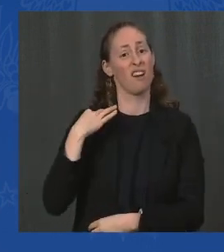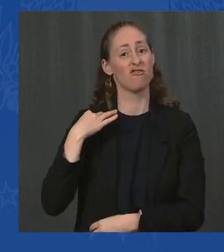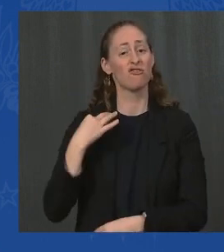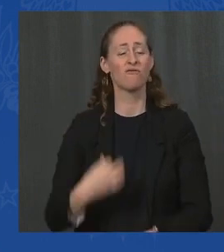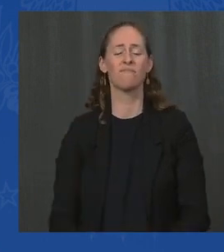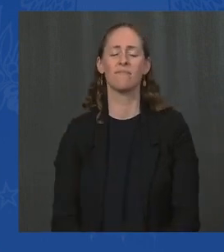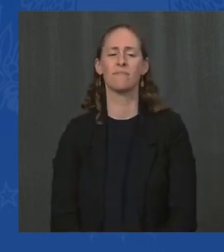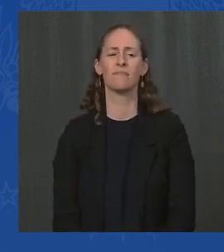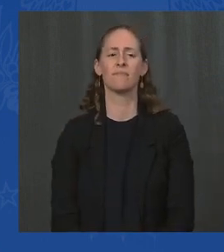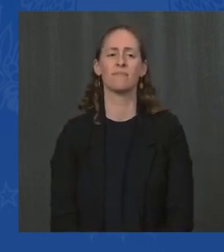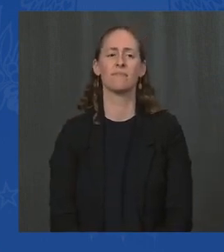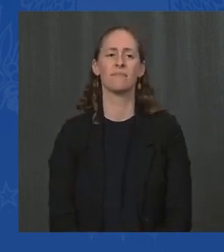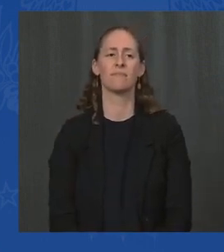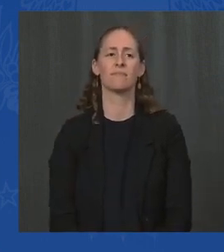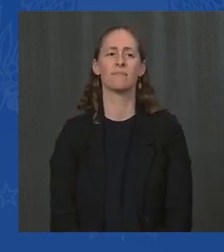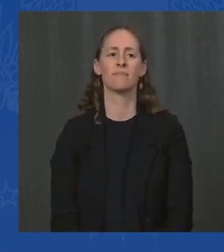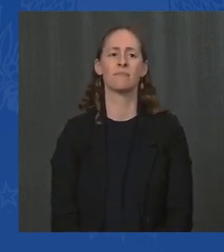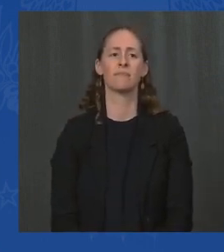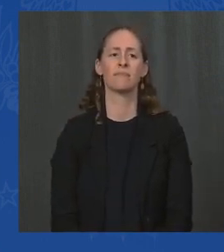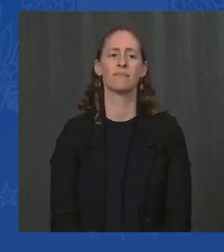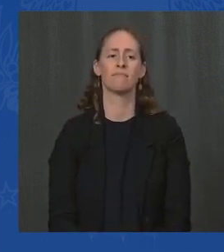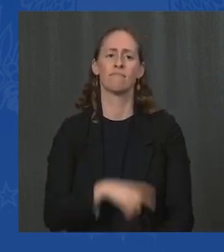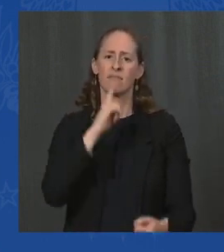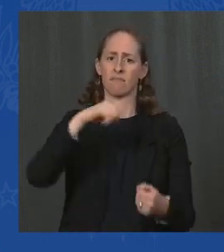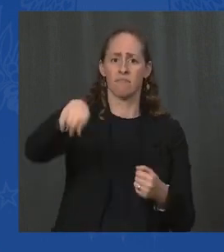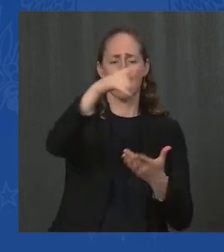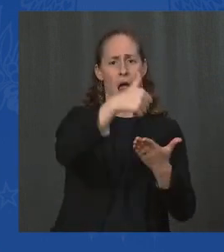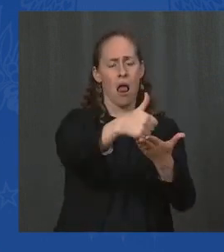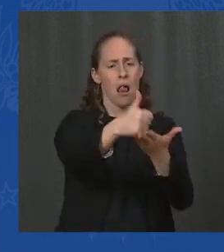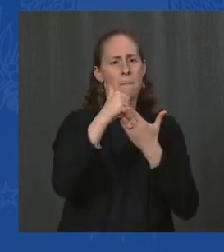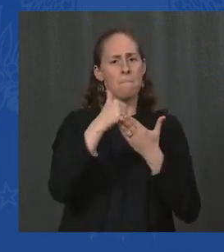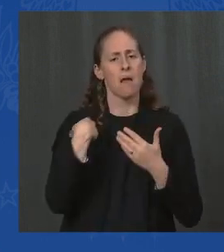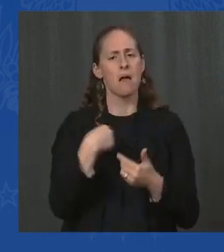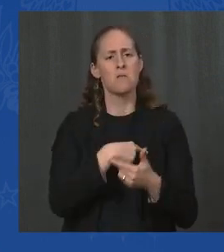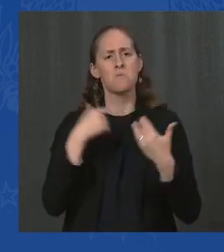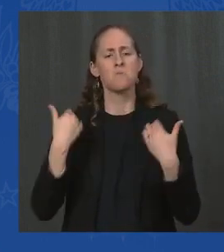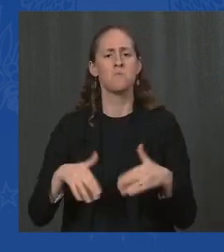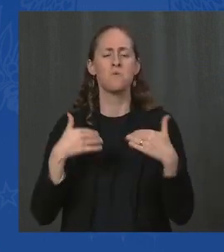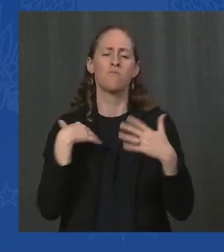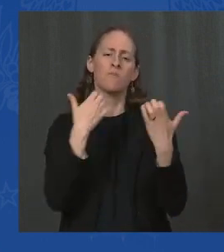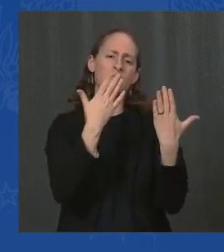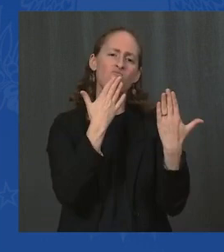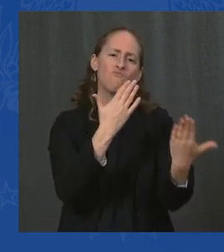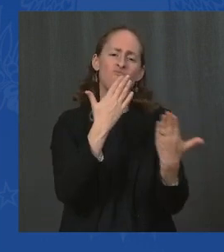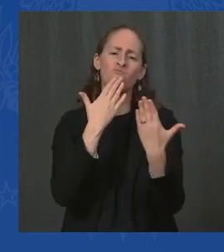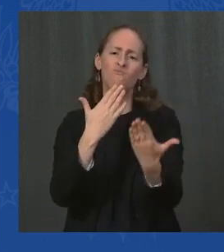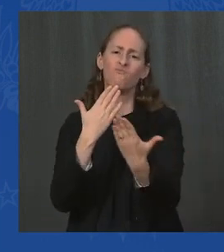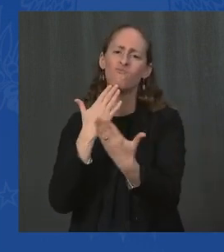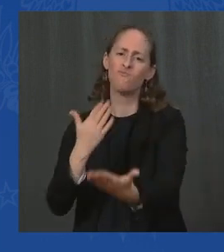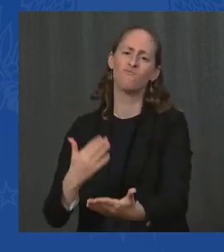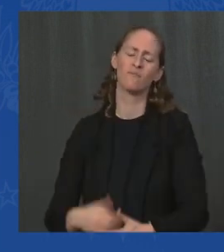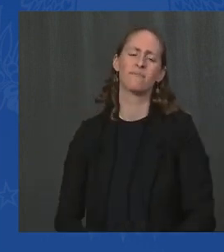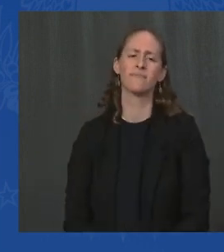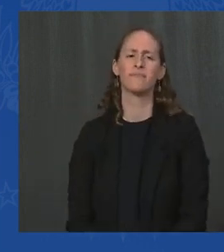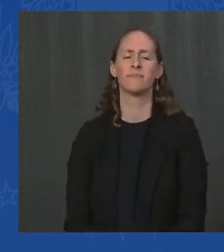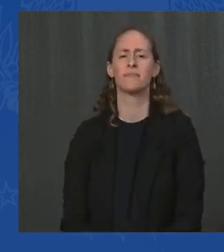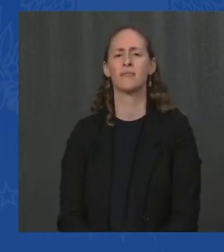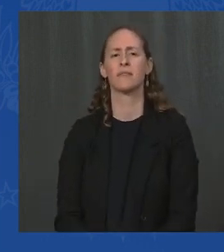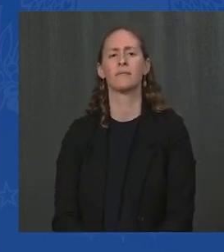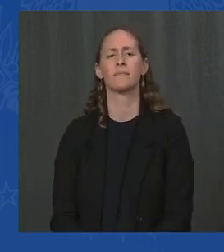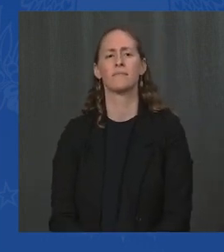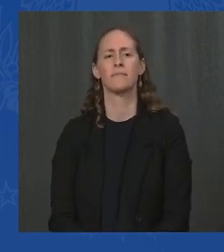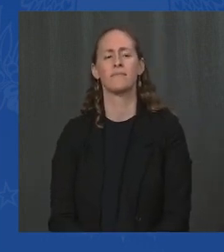help. We need your help, and I'm looking forward to meeting with you. And to everyone who is now